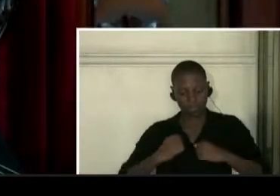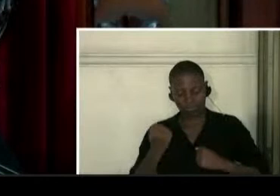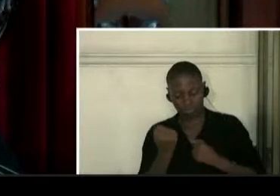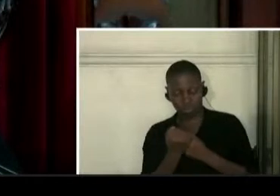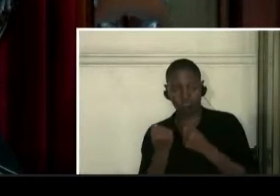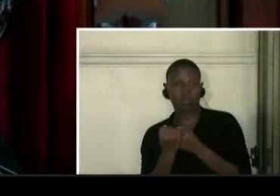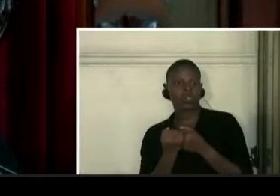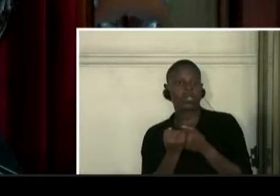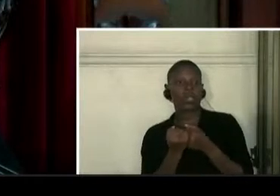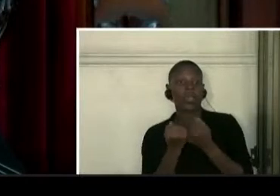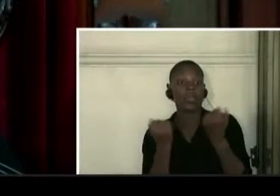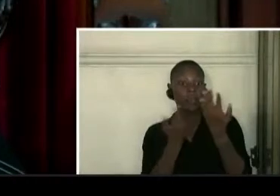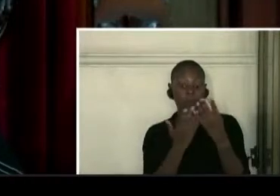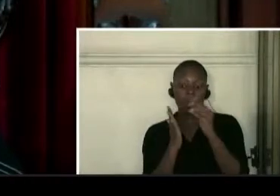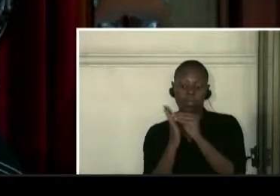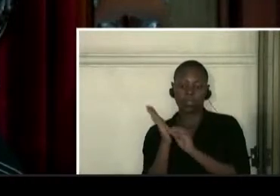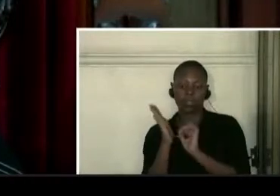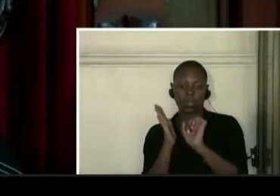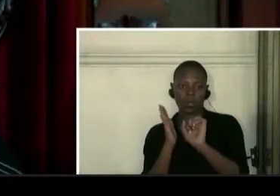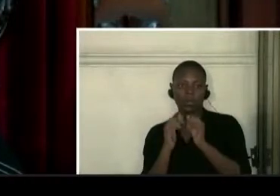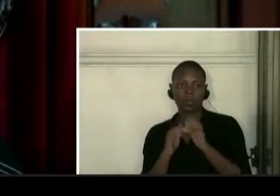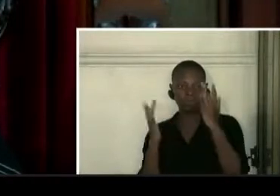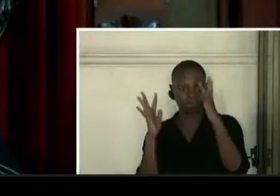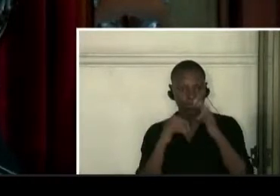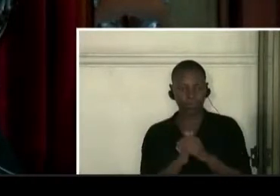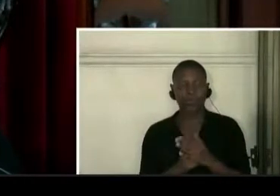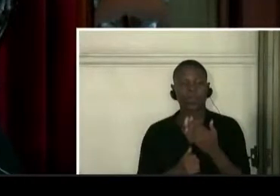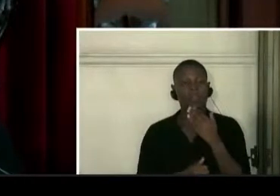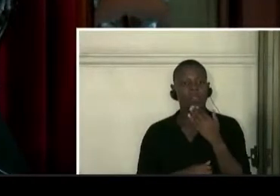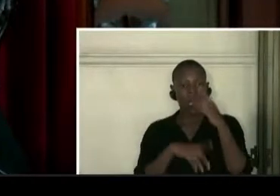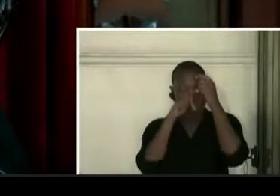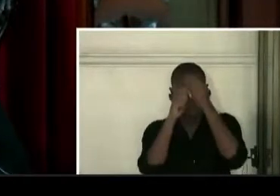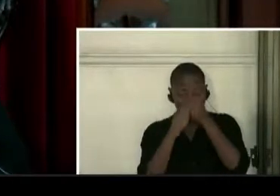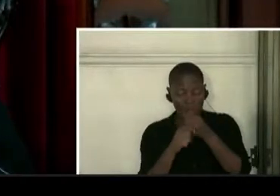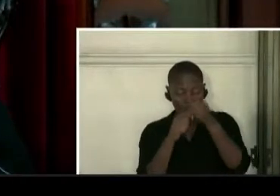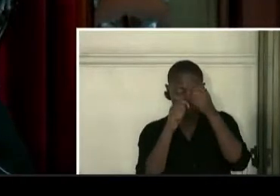Thank you, Honourable Member. We have been informed that